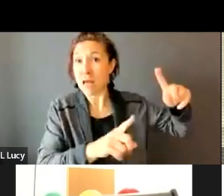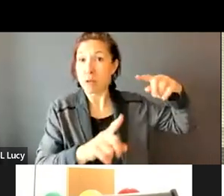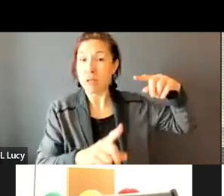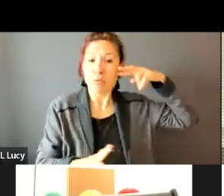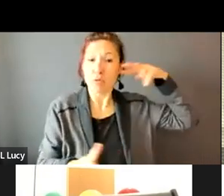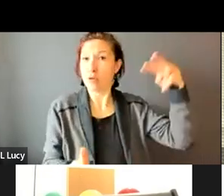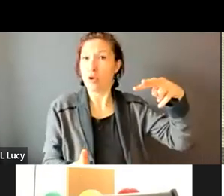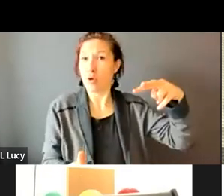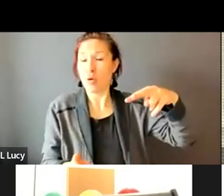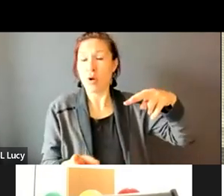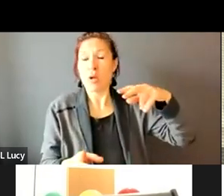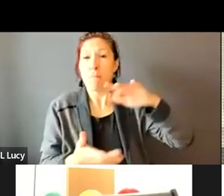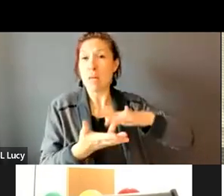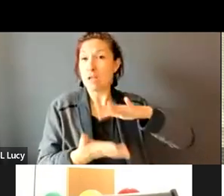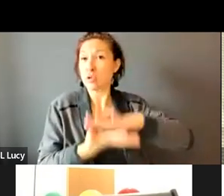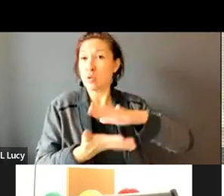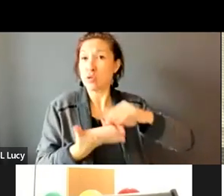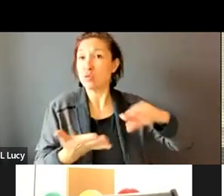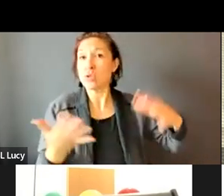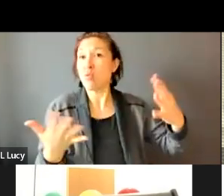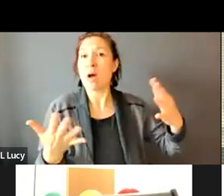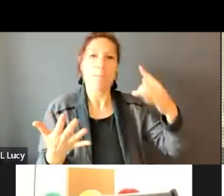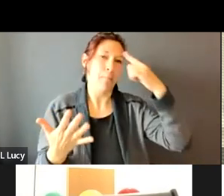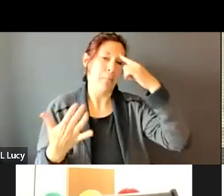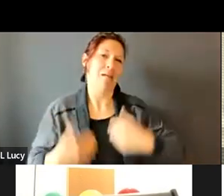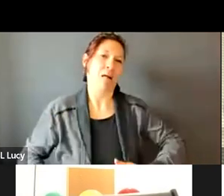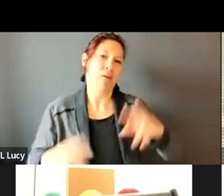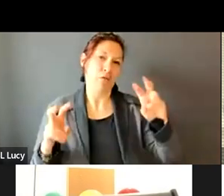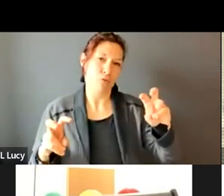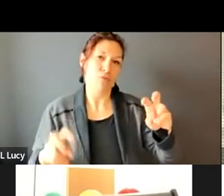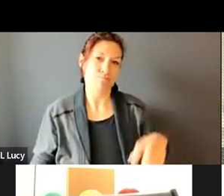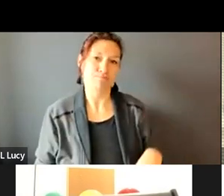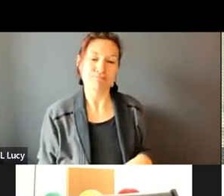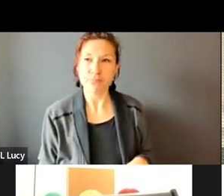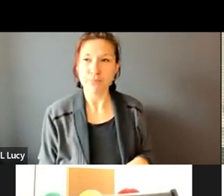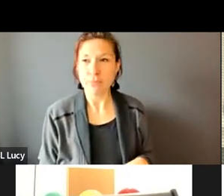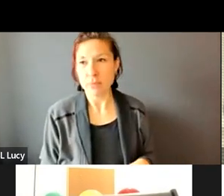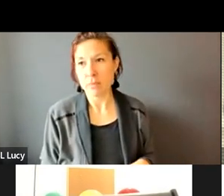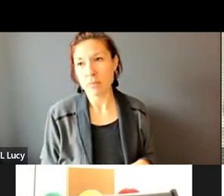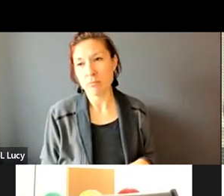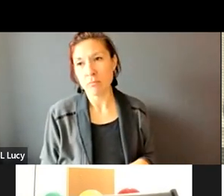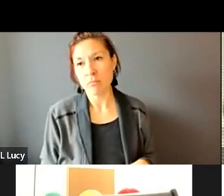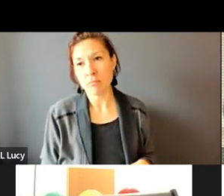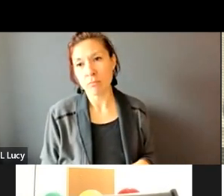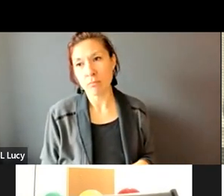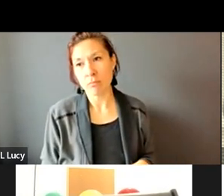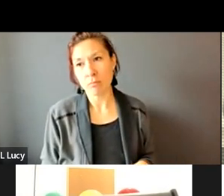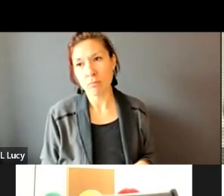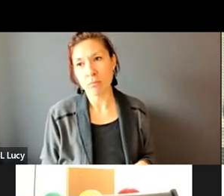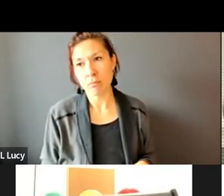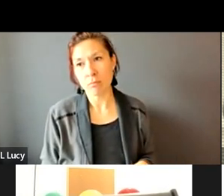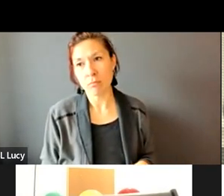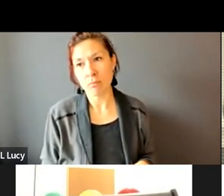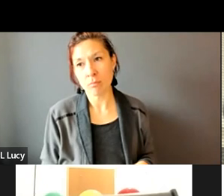was the mental health issues that our students are facing um just to give you a sense the National Data